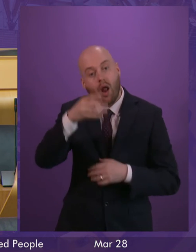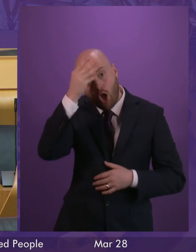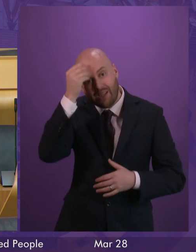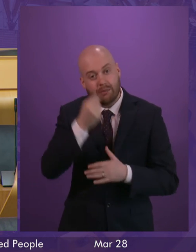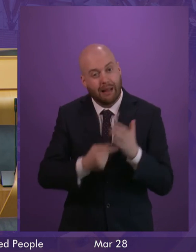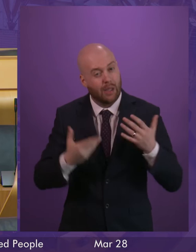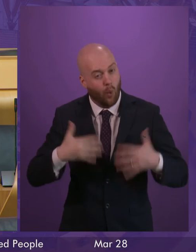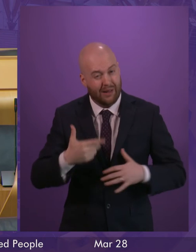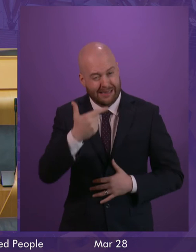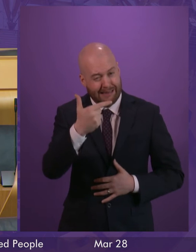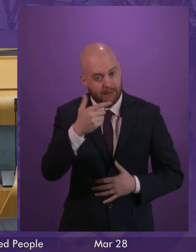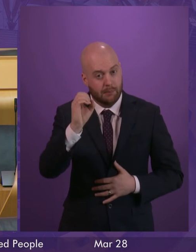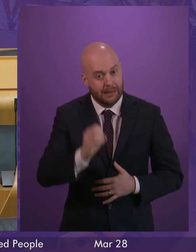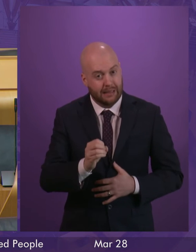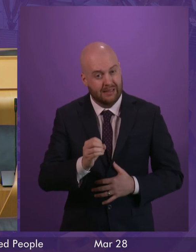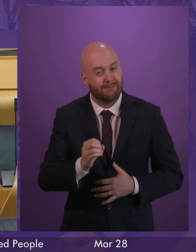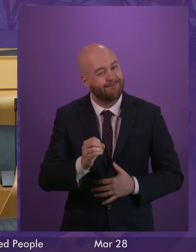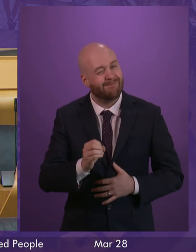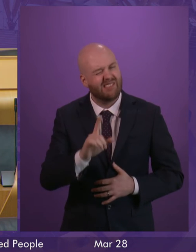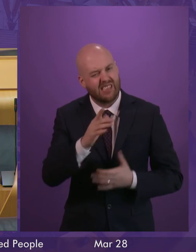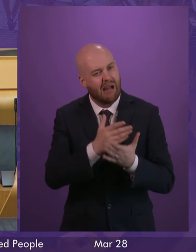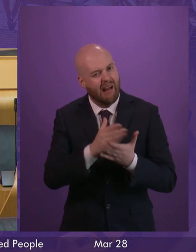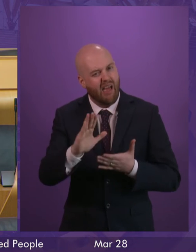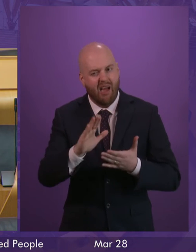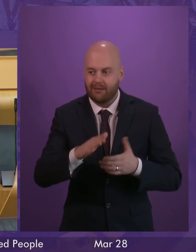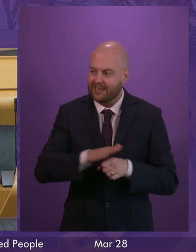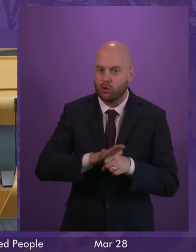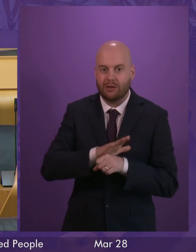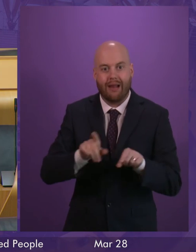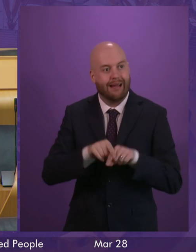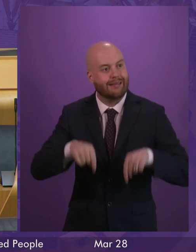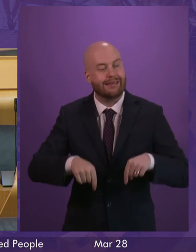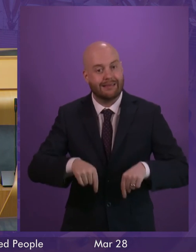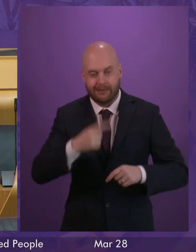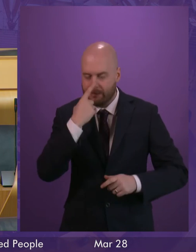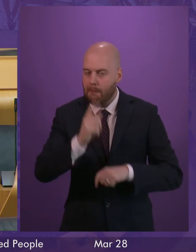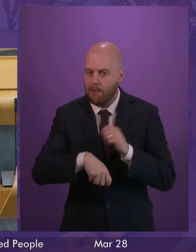7%. It is clear a situation like this that can bring forward very different challenges.